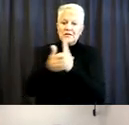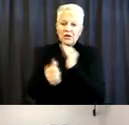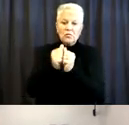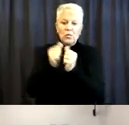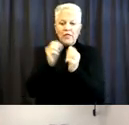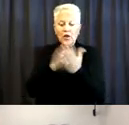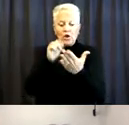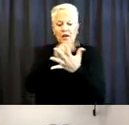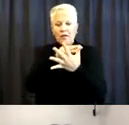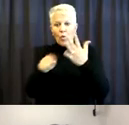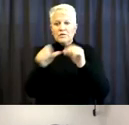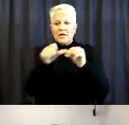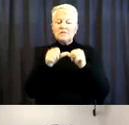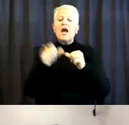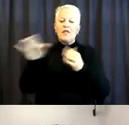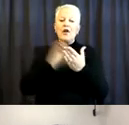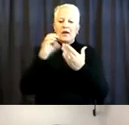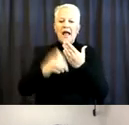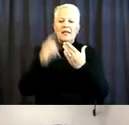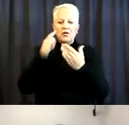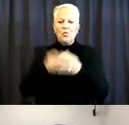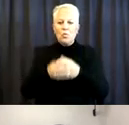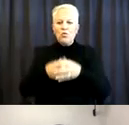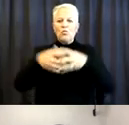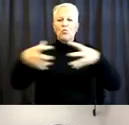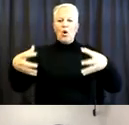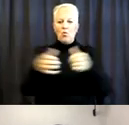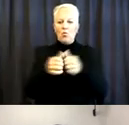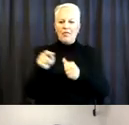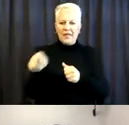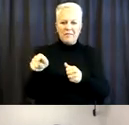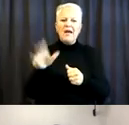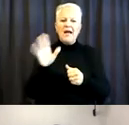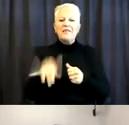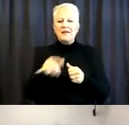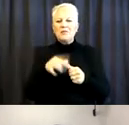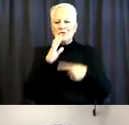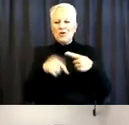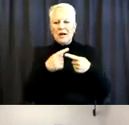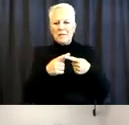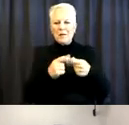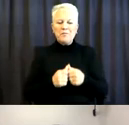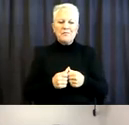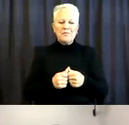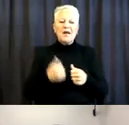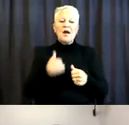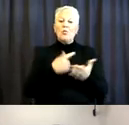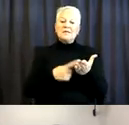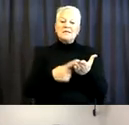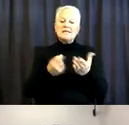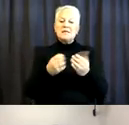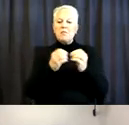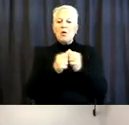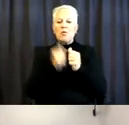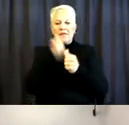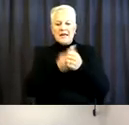course, their calendar will grow with them. And that's what some of these refer to. We'll talk a little bit more coming up on each